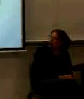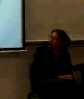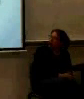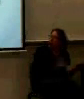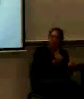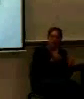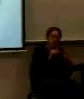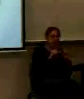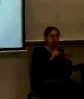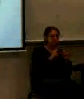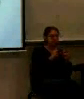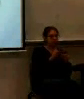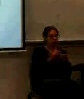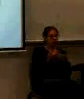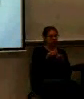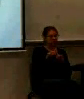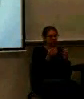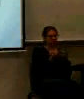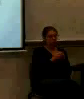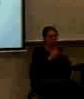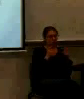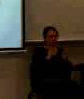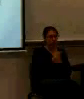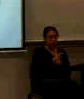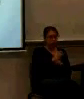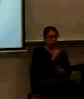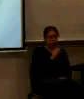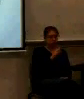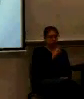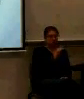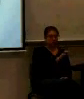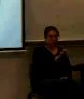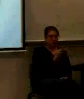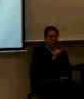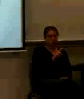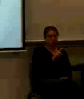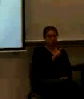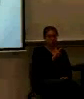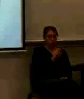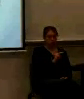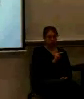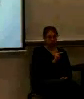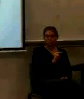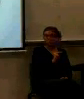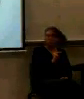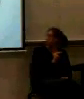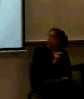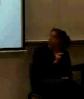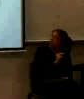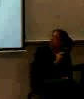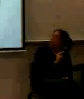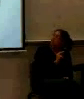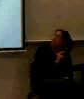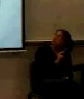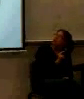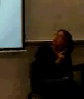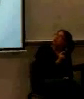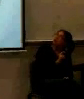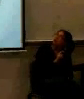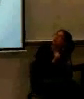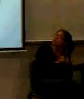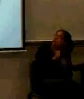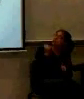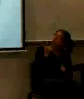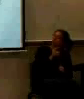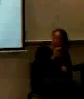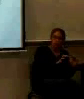Now we'll move into something that's a little bit more complex, organic carbon. And again, as with all chemicals, we